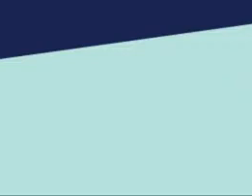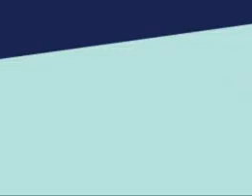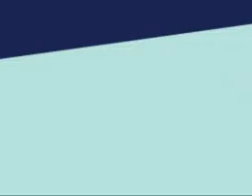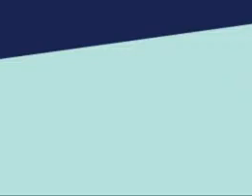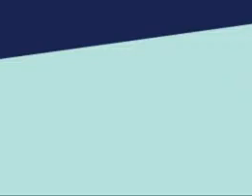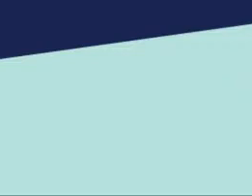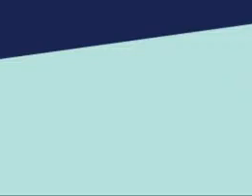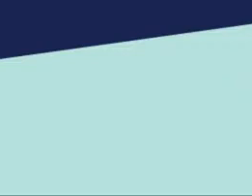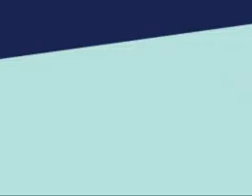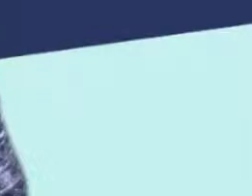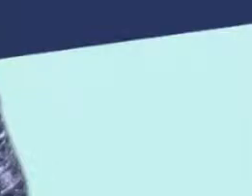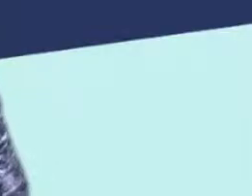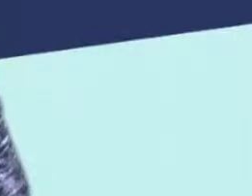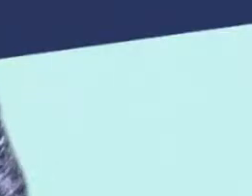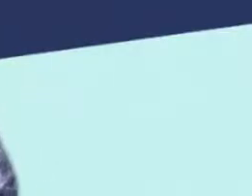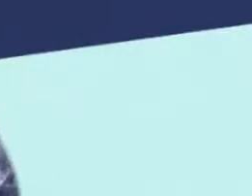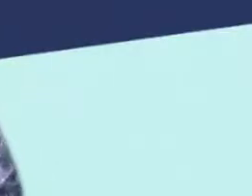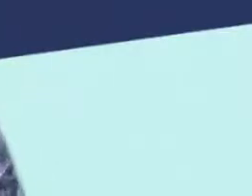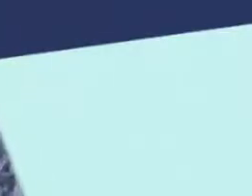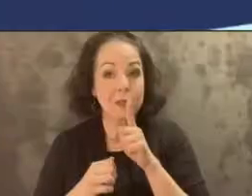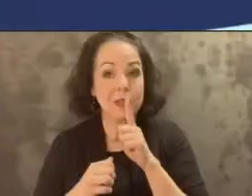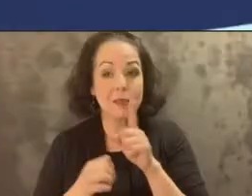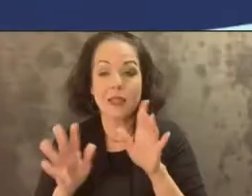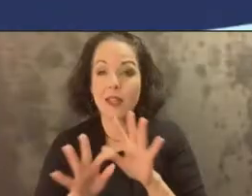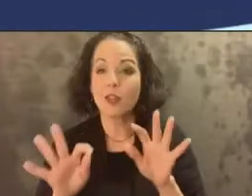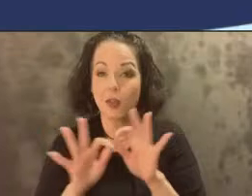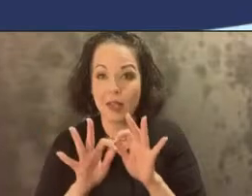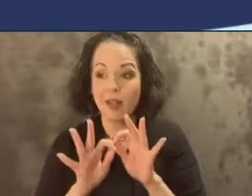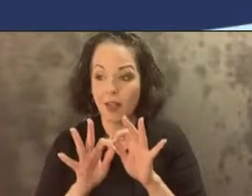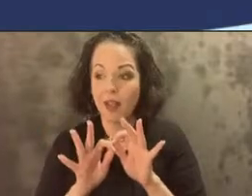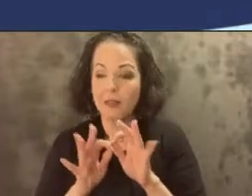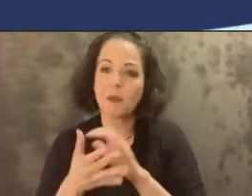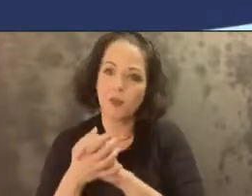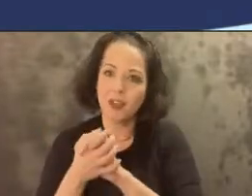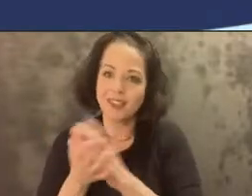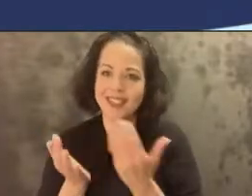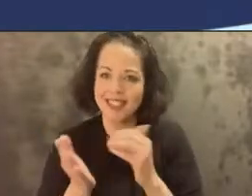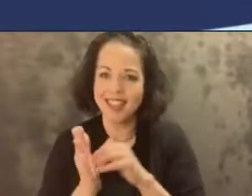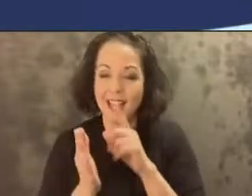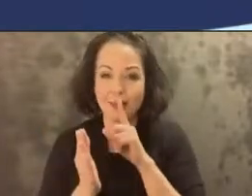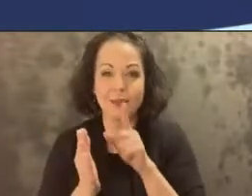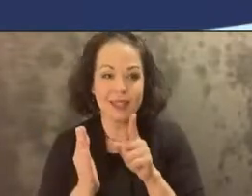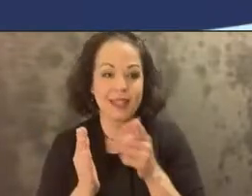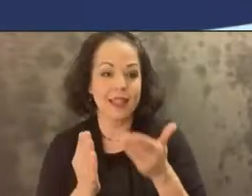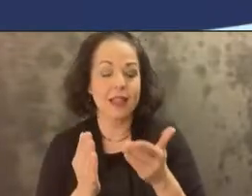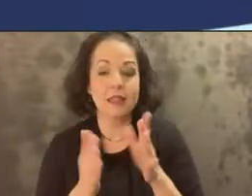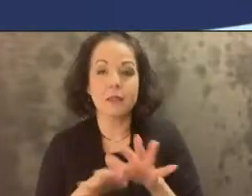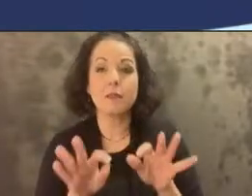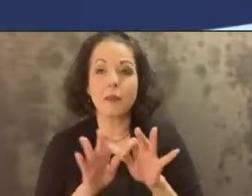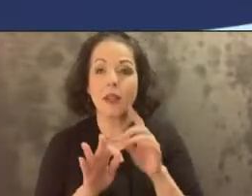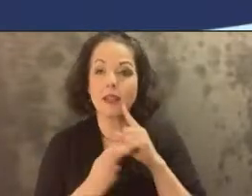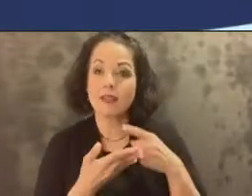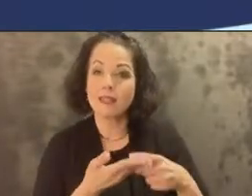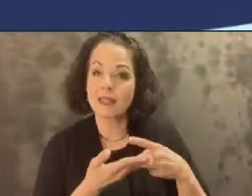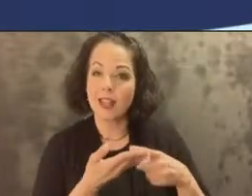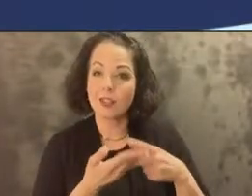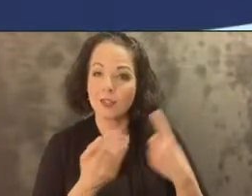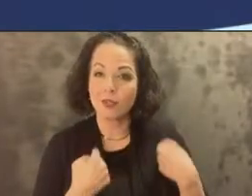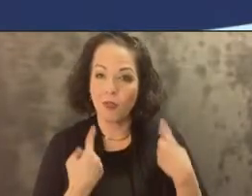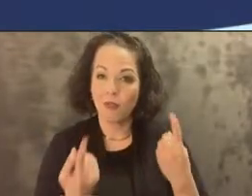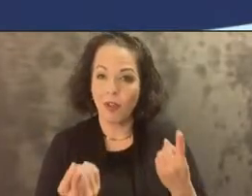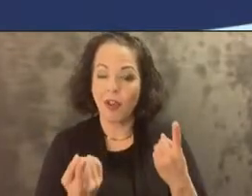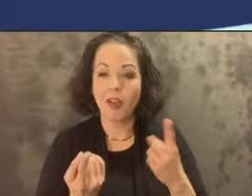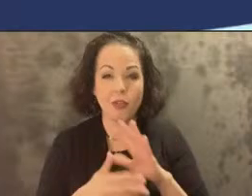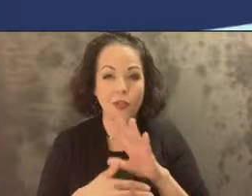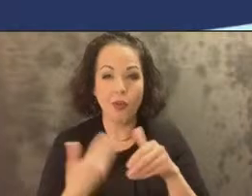back, everyone. Really critical, congratulations again. Really important discussion so far in all